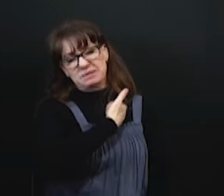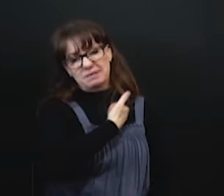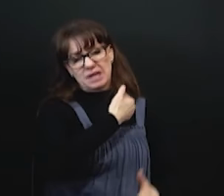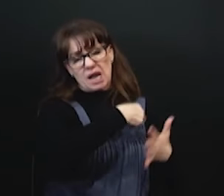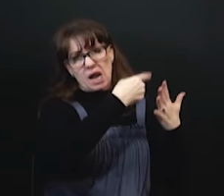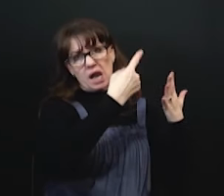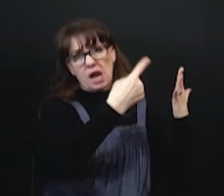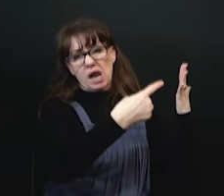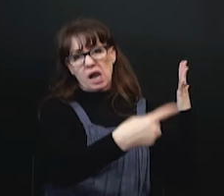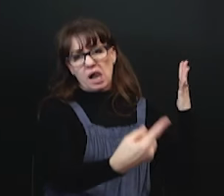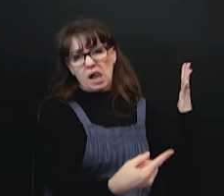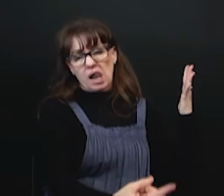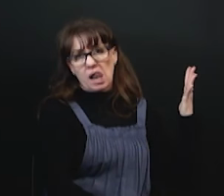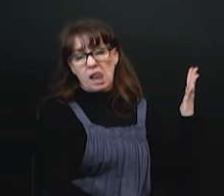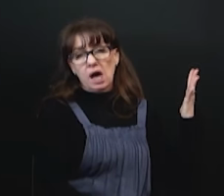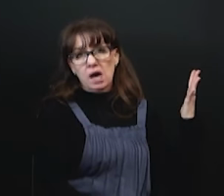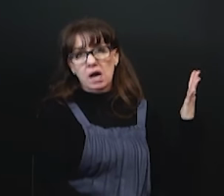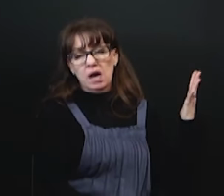self-feed you are,